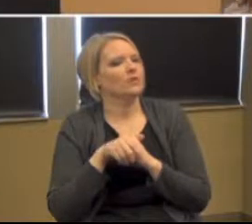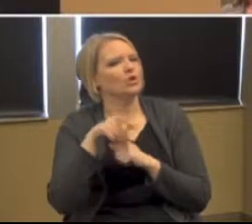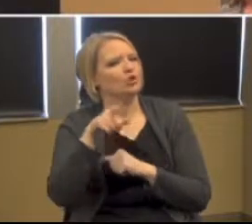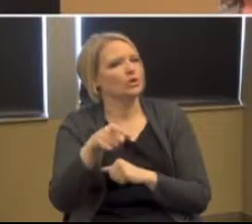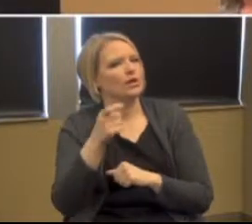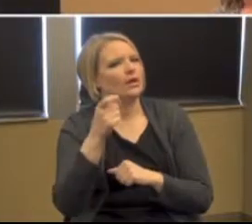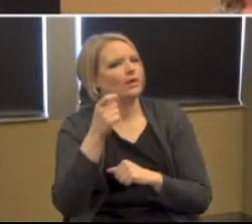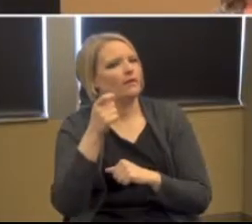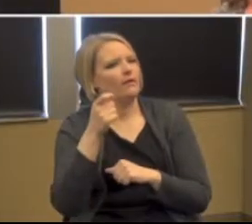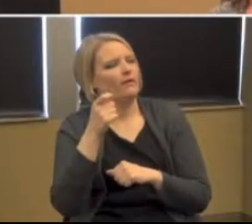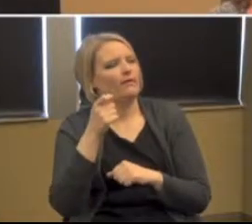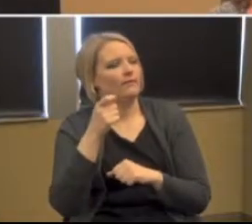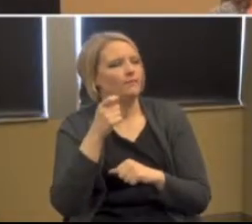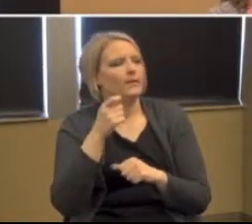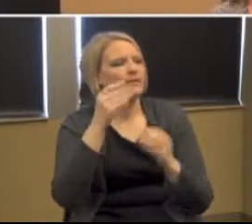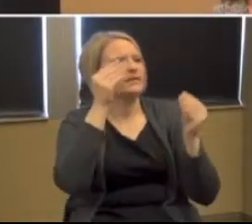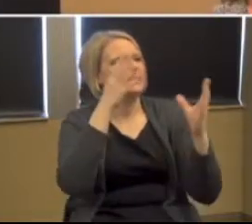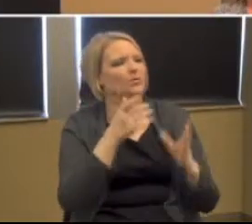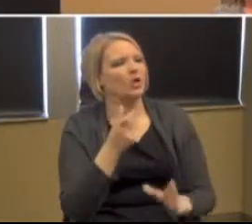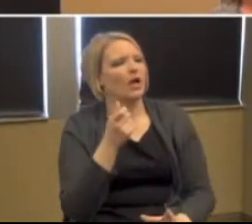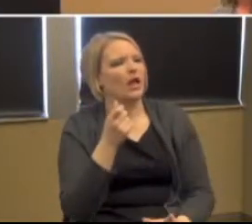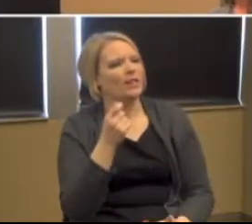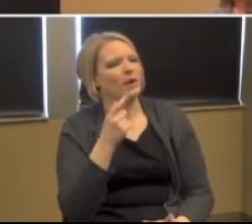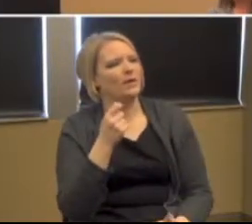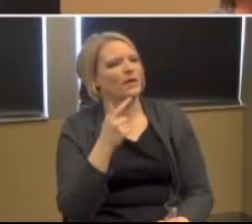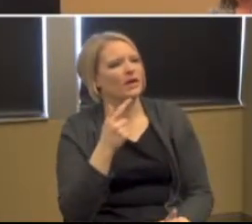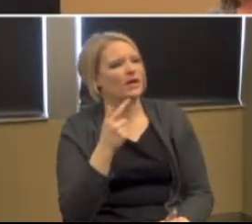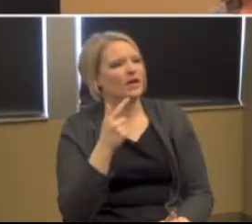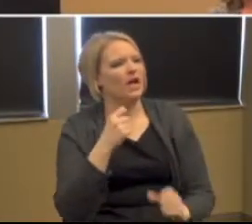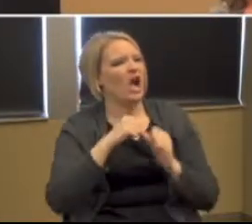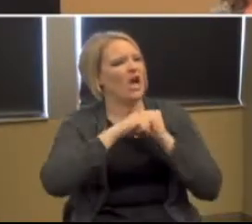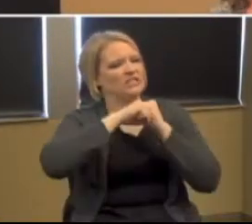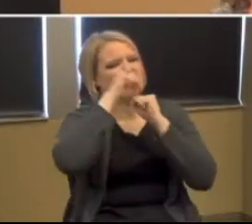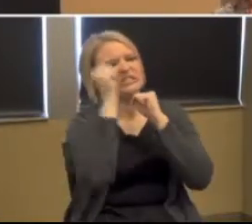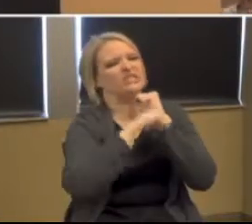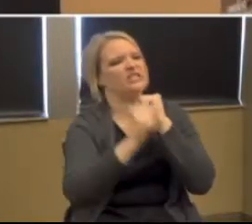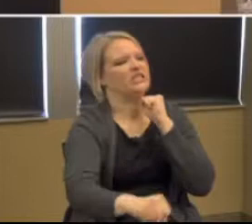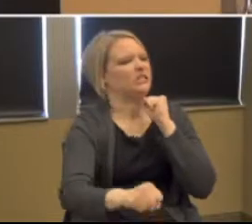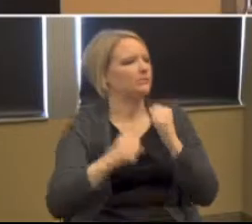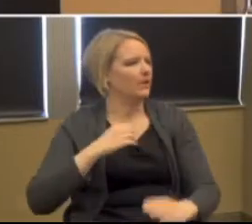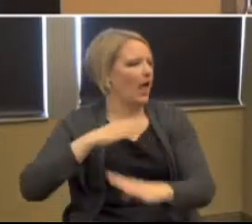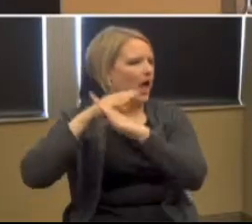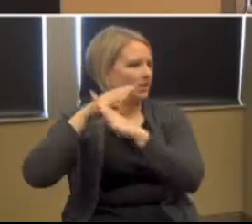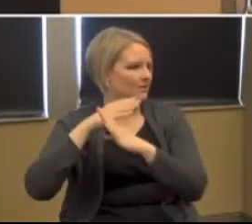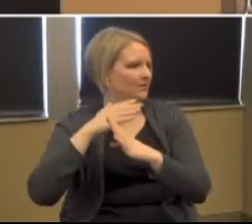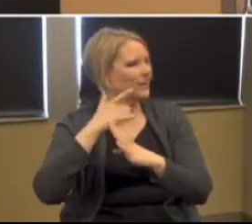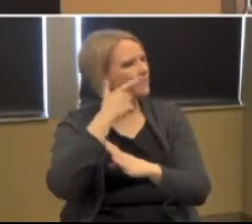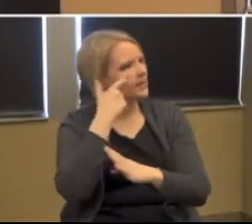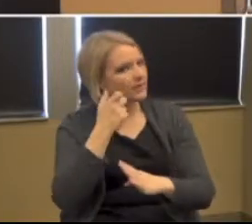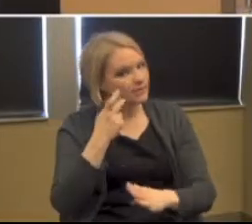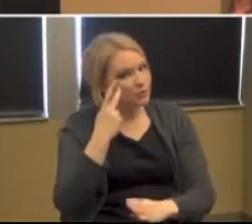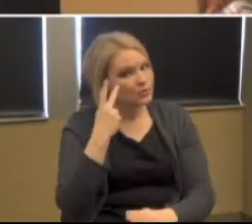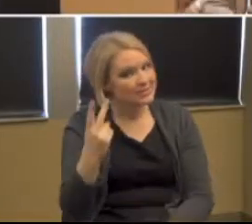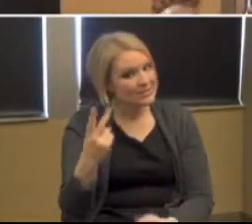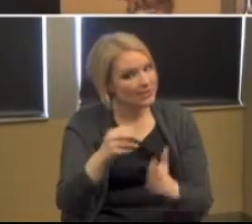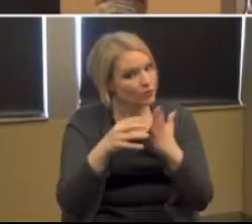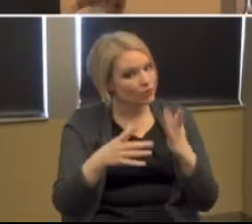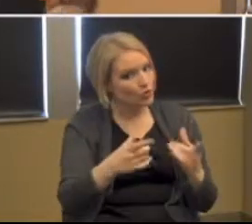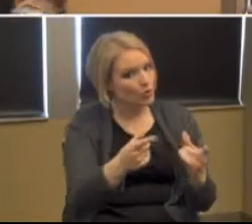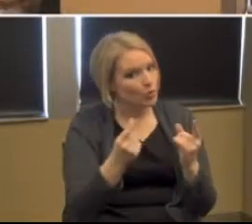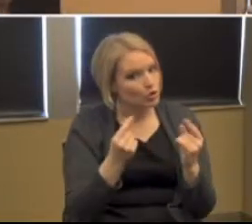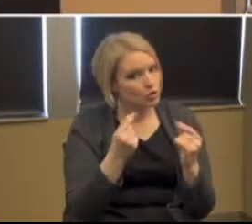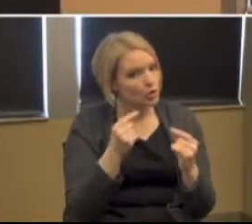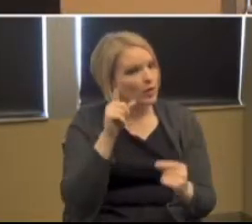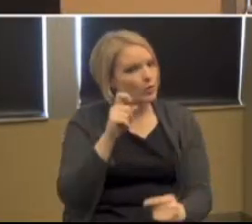distractions to the furthest extent I've ever seen, because to be able to see what the student was doing in there, you had to